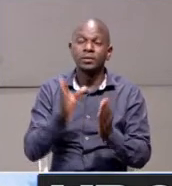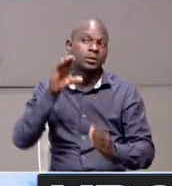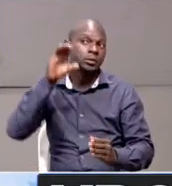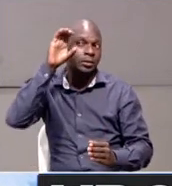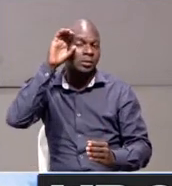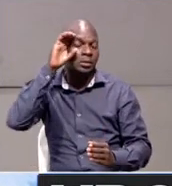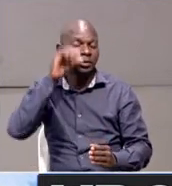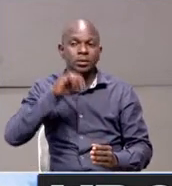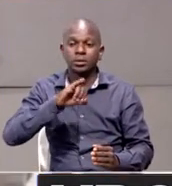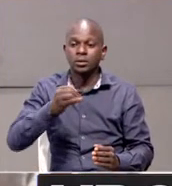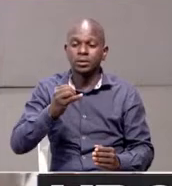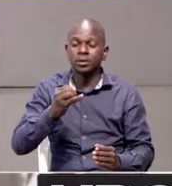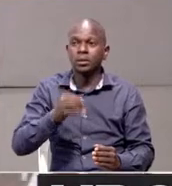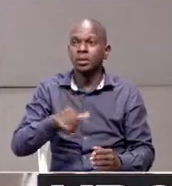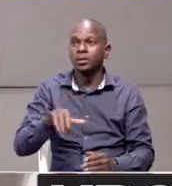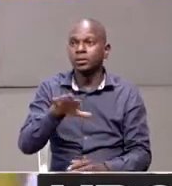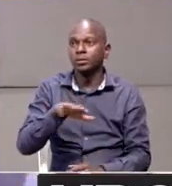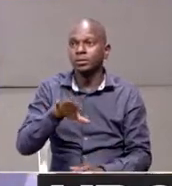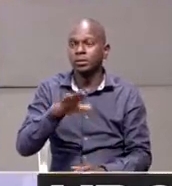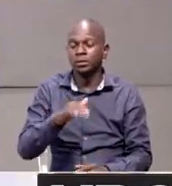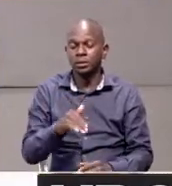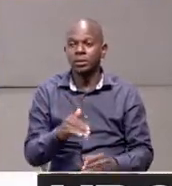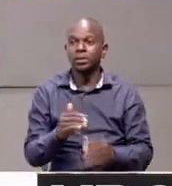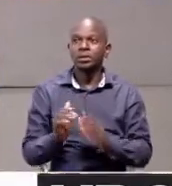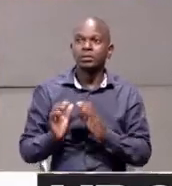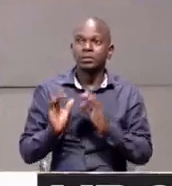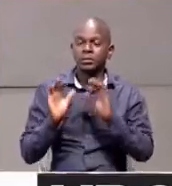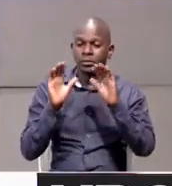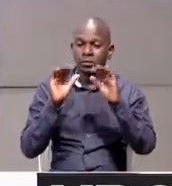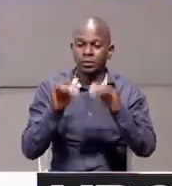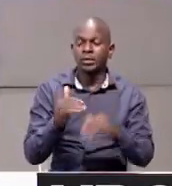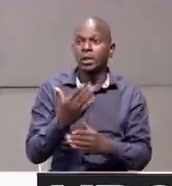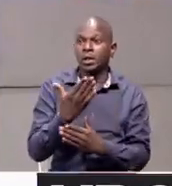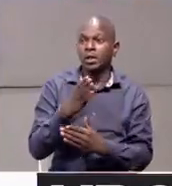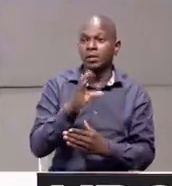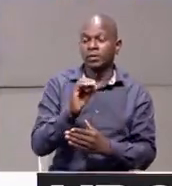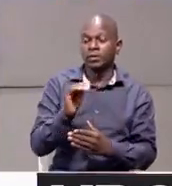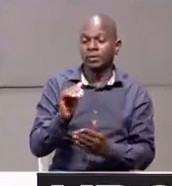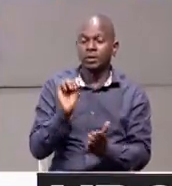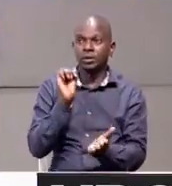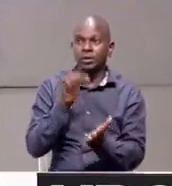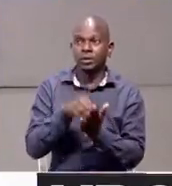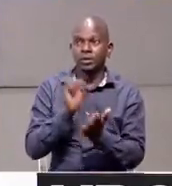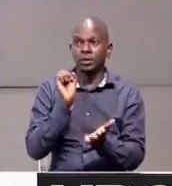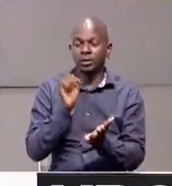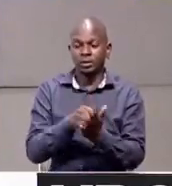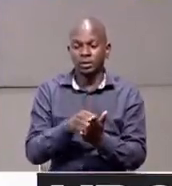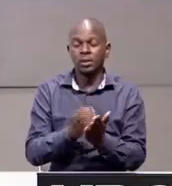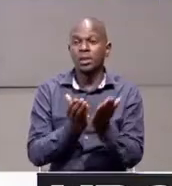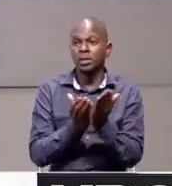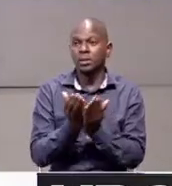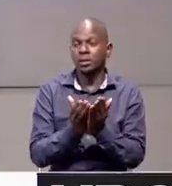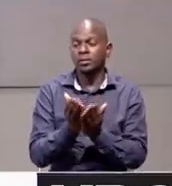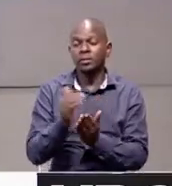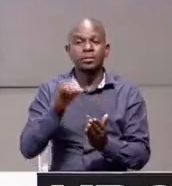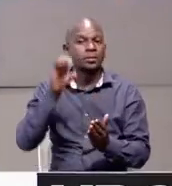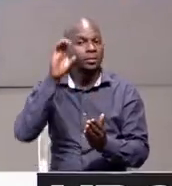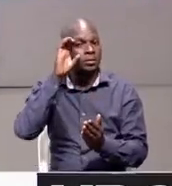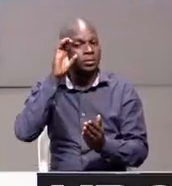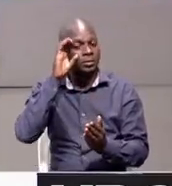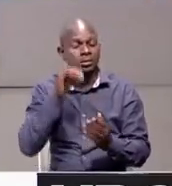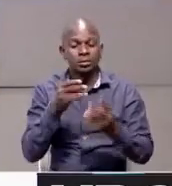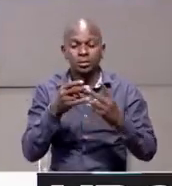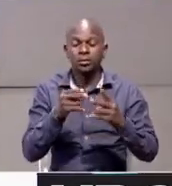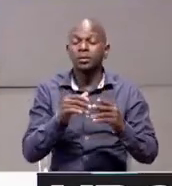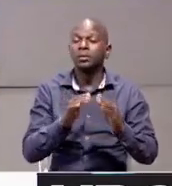Jinja City. There was a turnout of over 500 Muslims at Jinja Service College, with the proceedings commencing